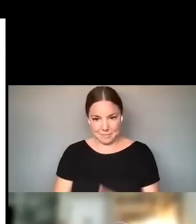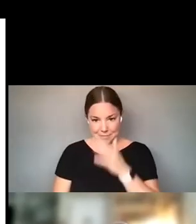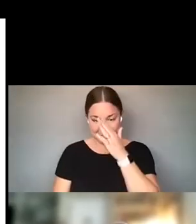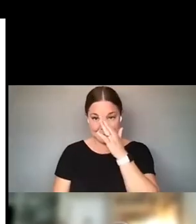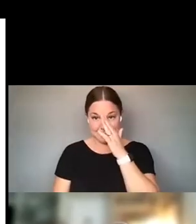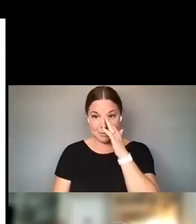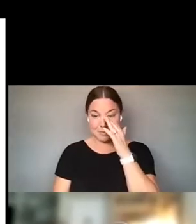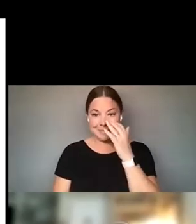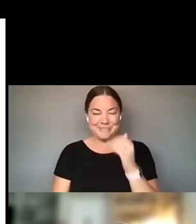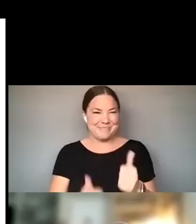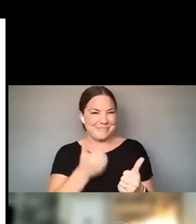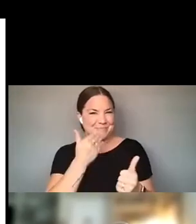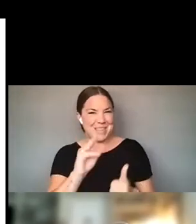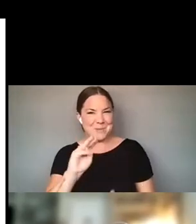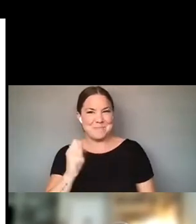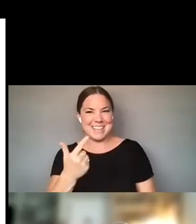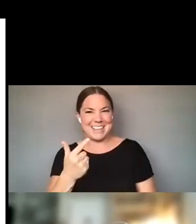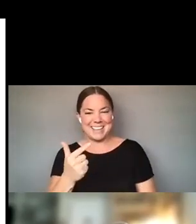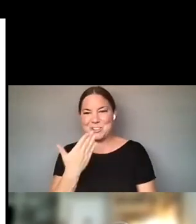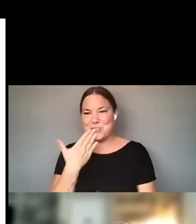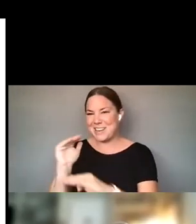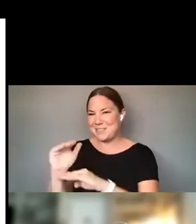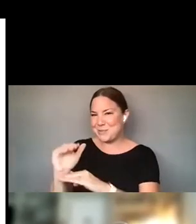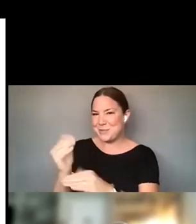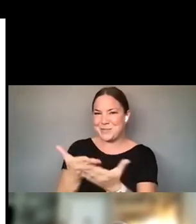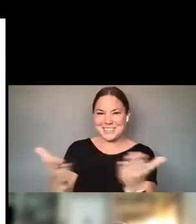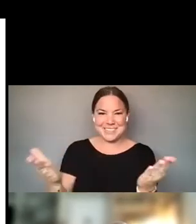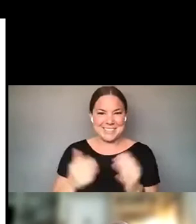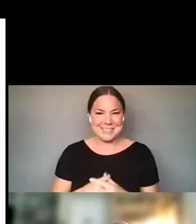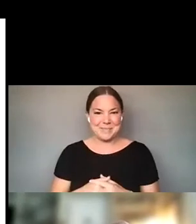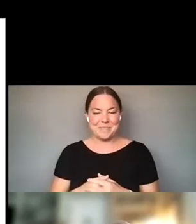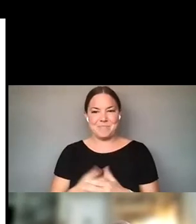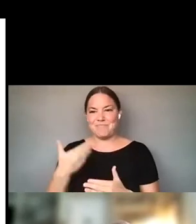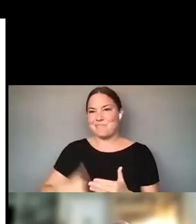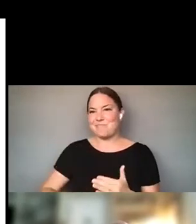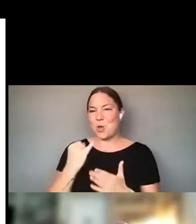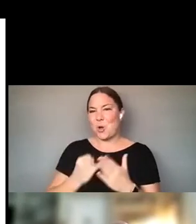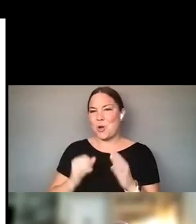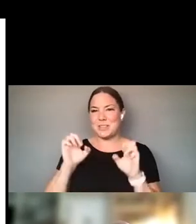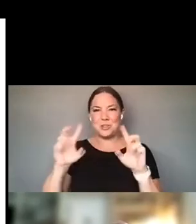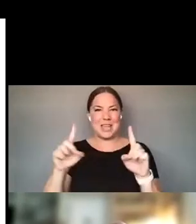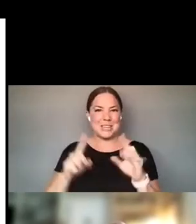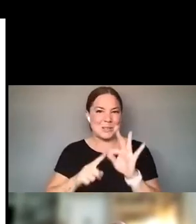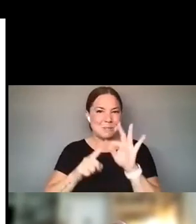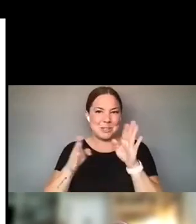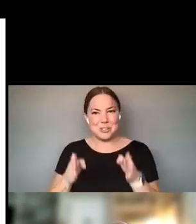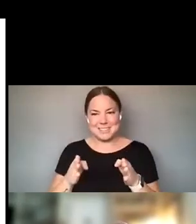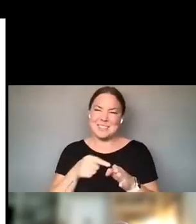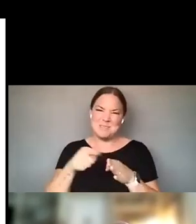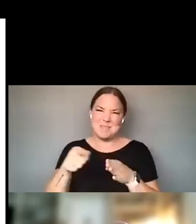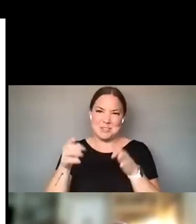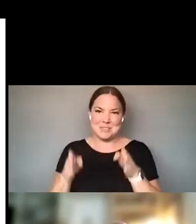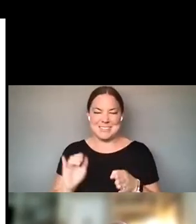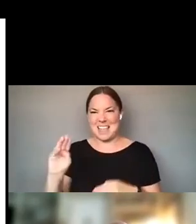Thank you, Meg. Good afternoon, everyone. I'm an arts education specialist, as Meg said, and I am